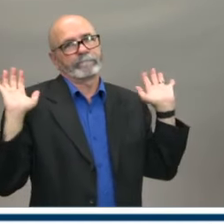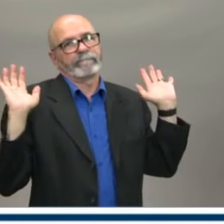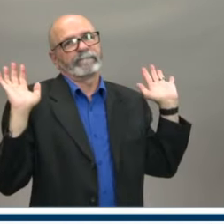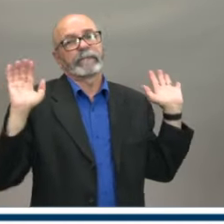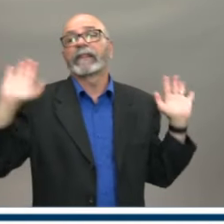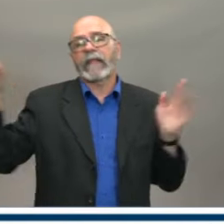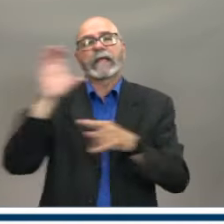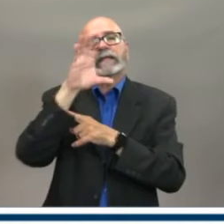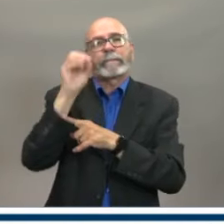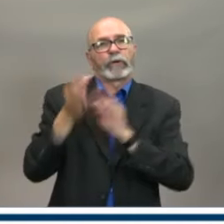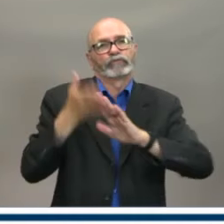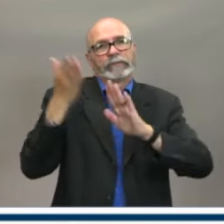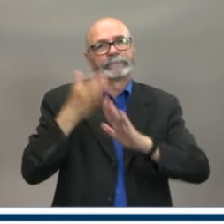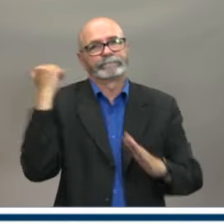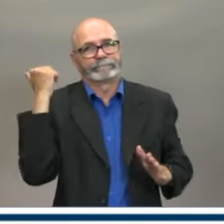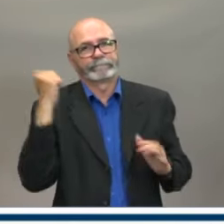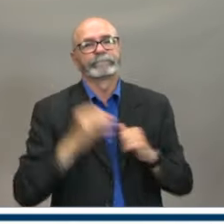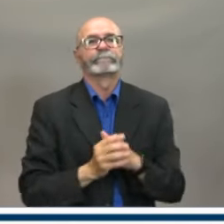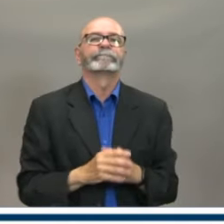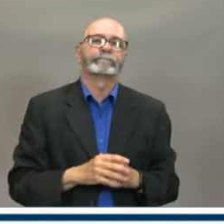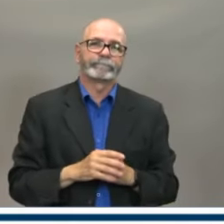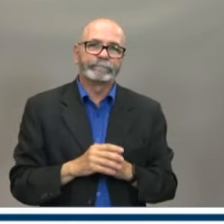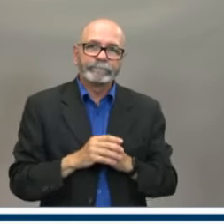to Stuart Peddle with the Chronicle Herald.